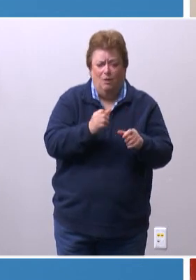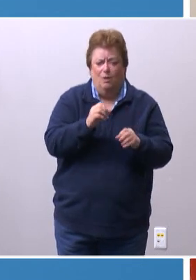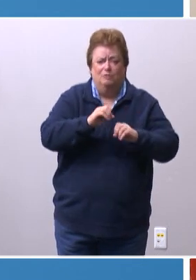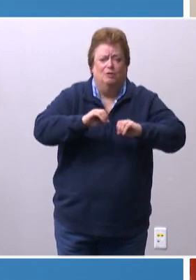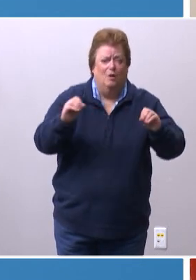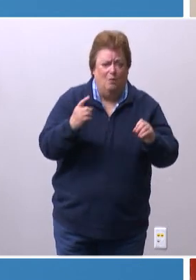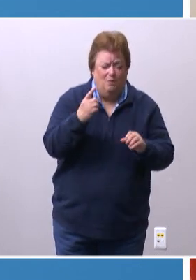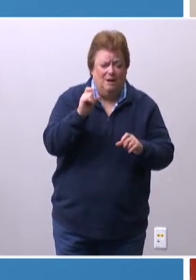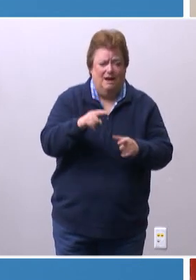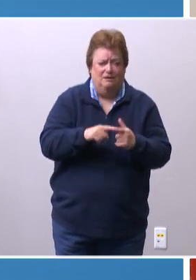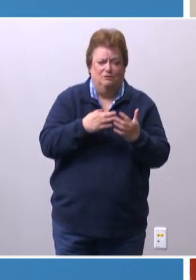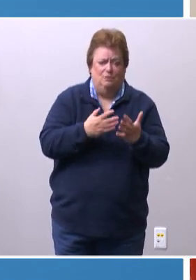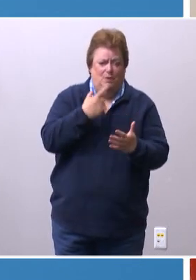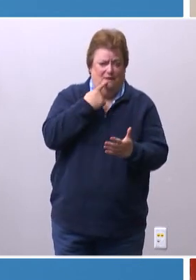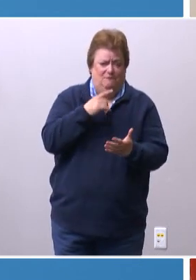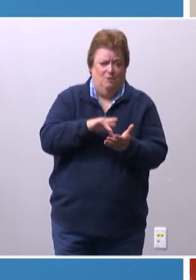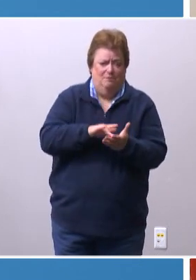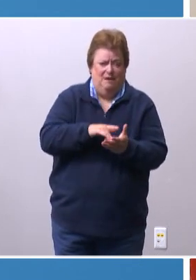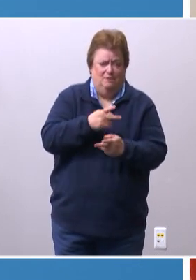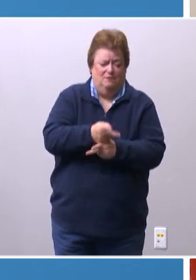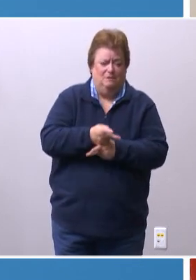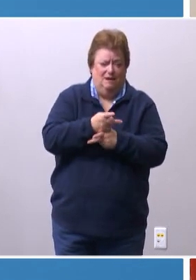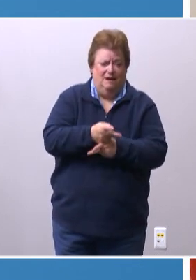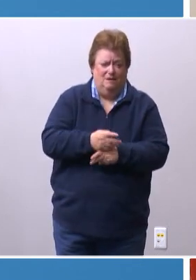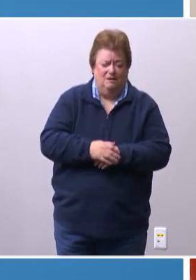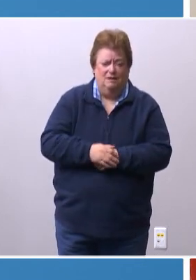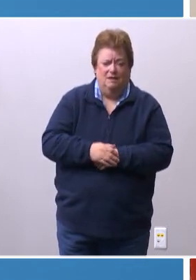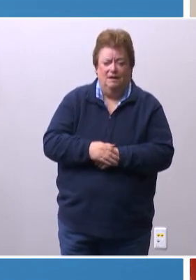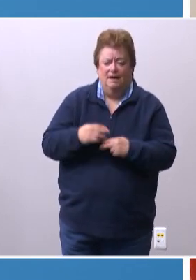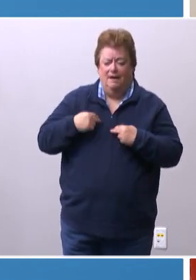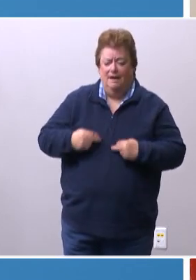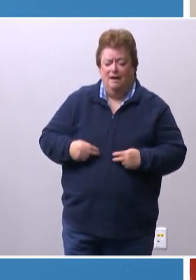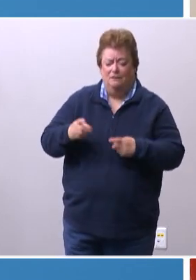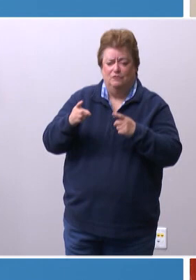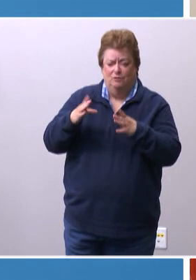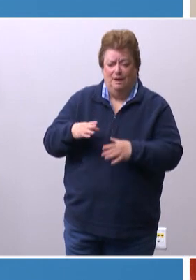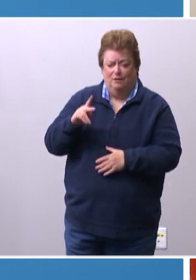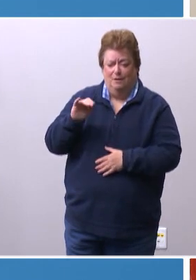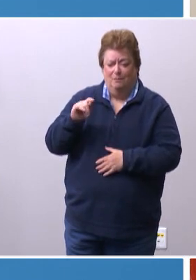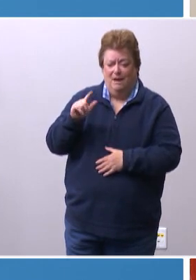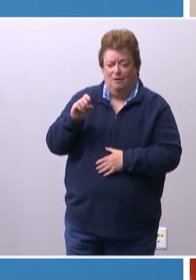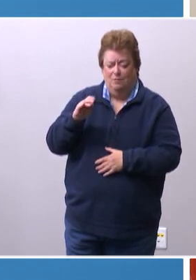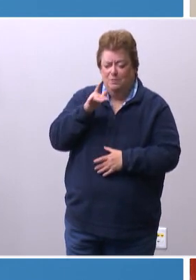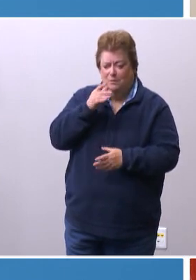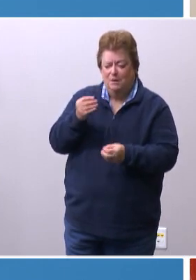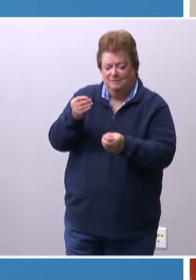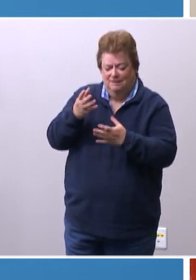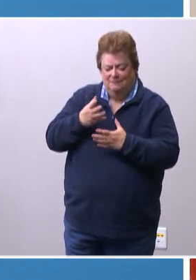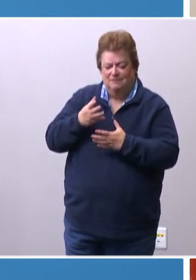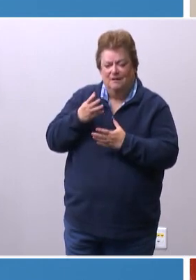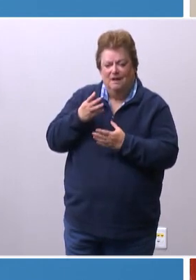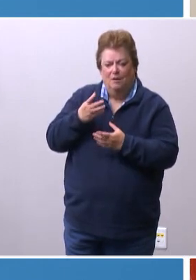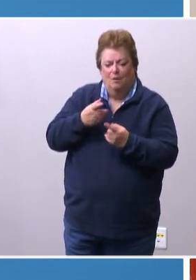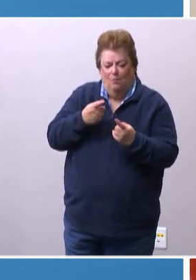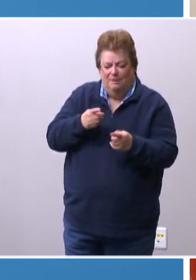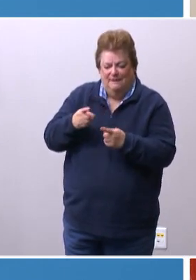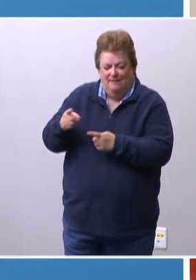for the medical care they need. Health Director Pat Lopez will now give us the latest update on our local situation.